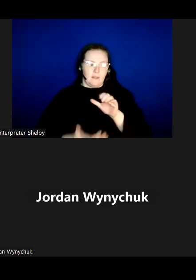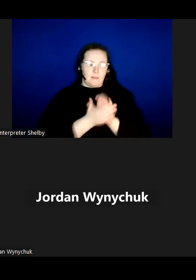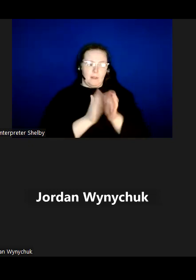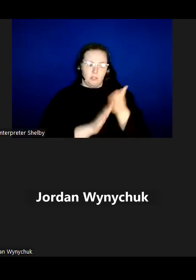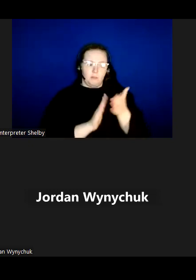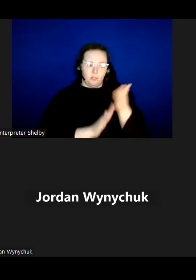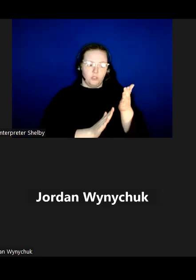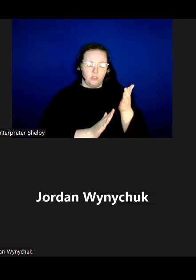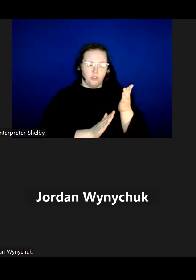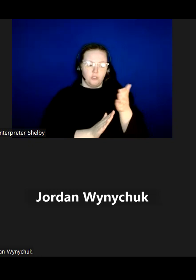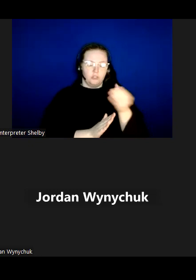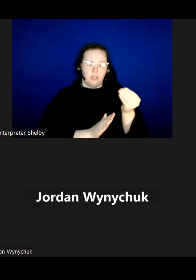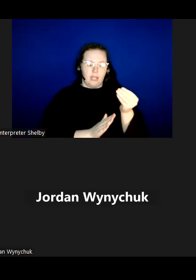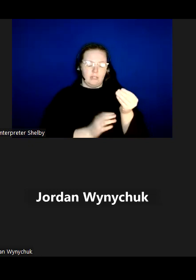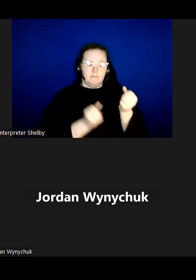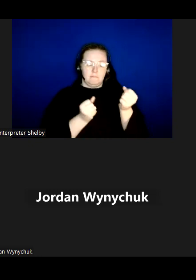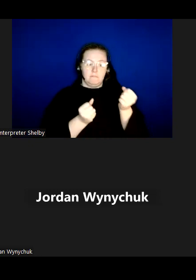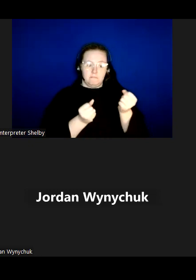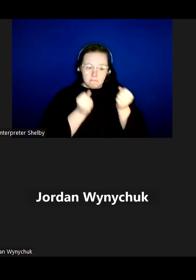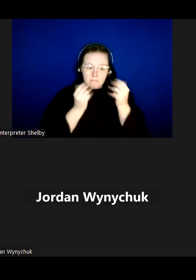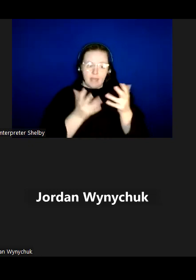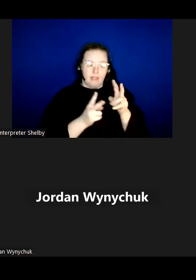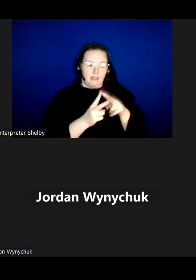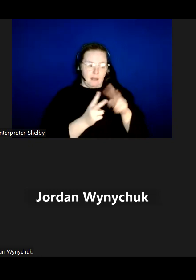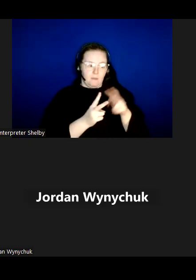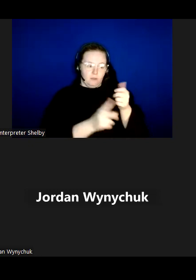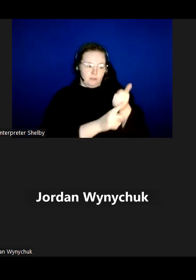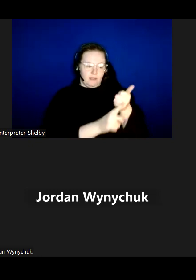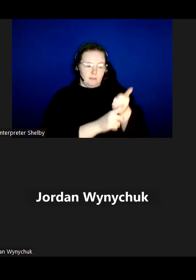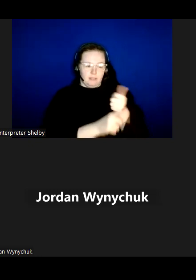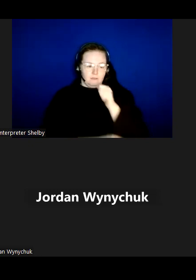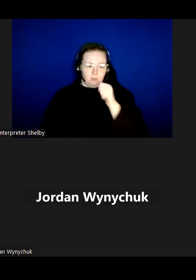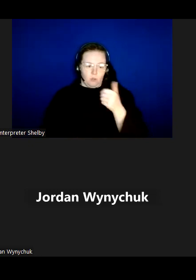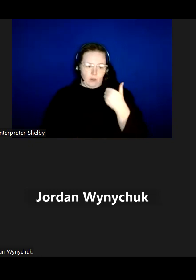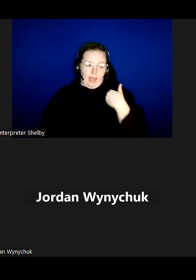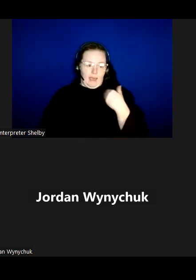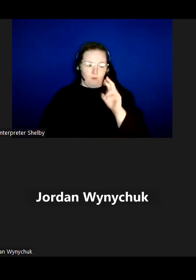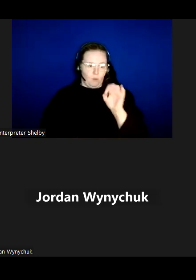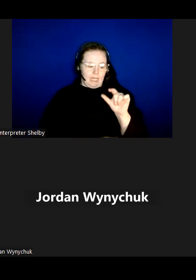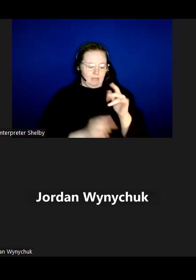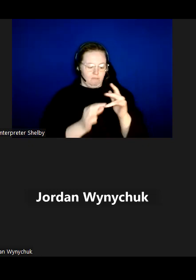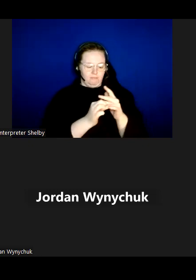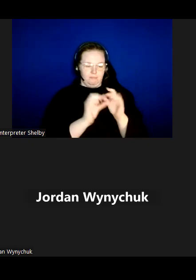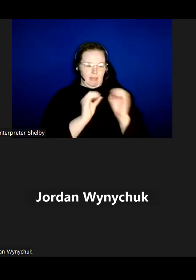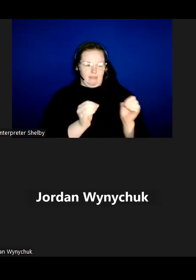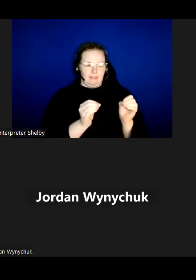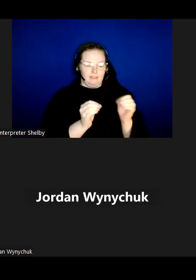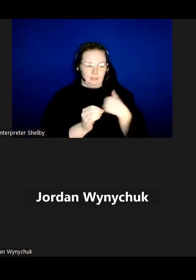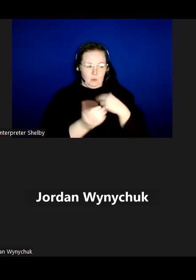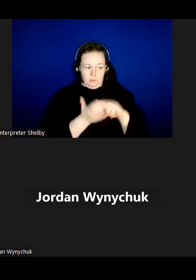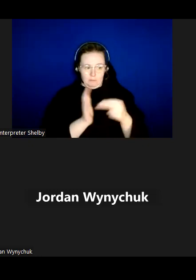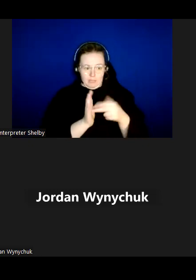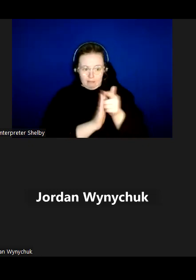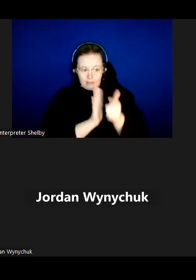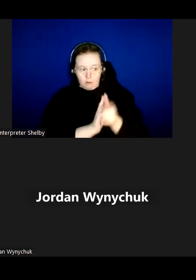a significant percentage of couples that I marry don't exchange rings. So I needed to clarify